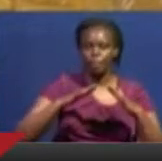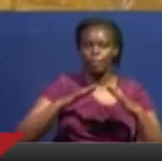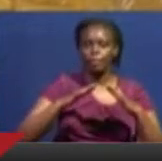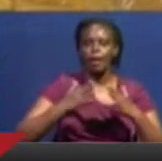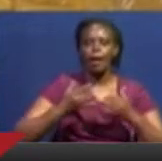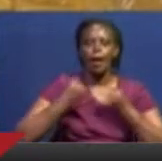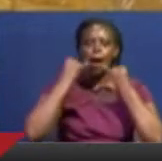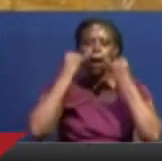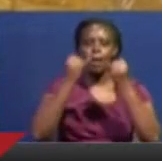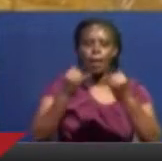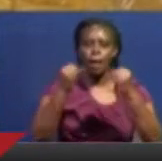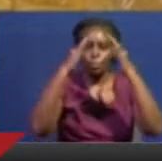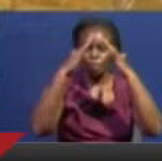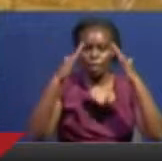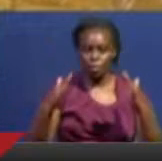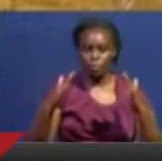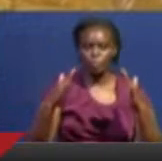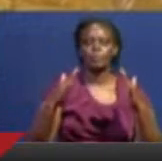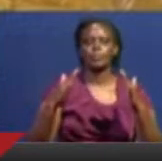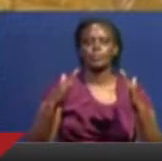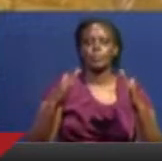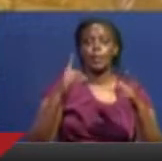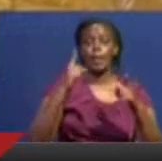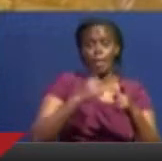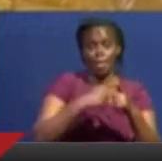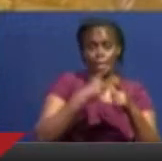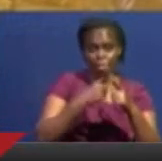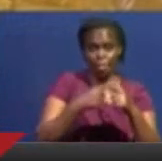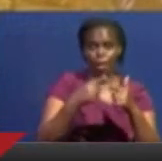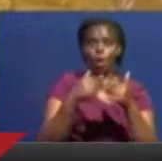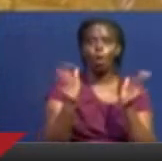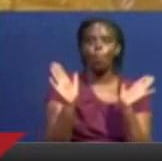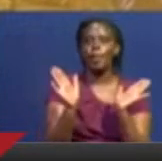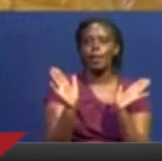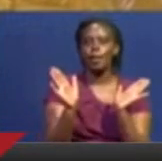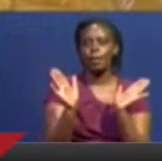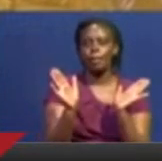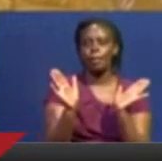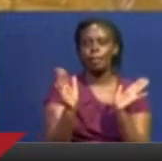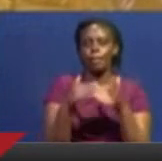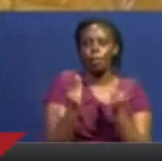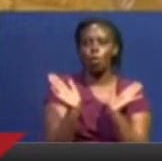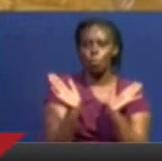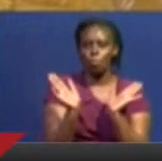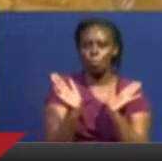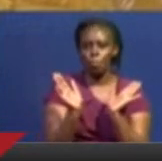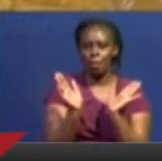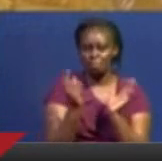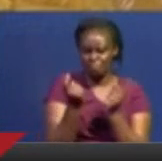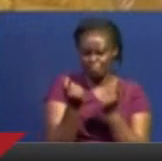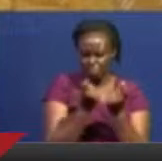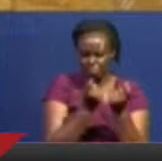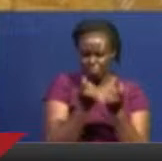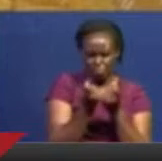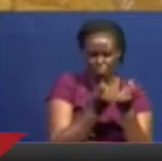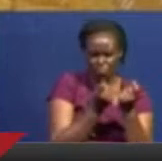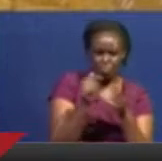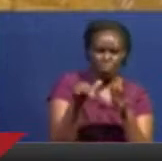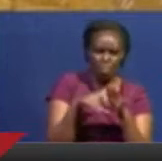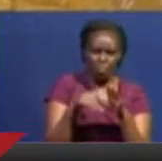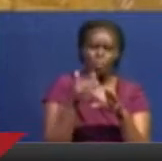results announced to the House, then we'll open to a few members who may